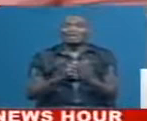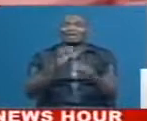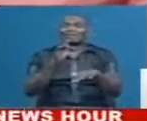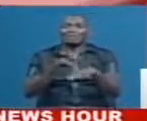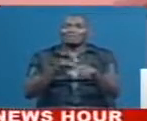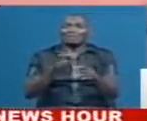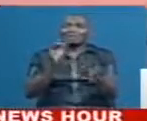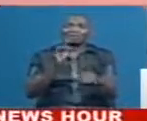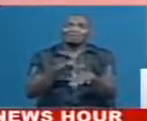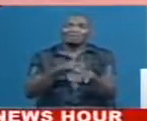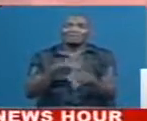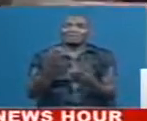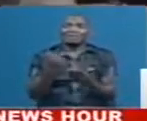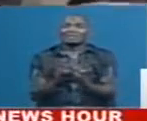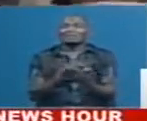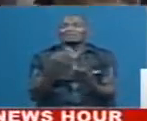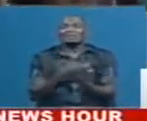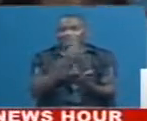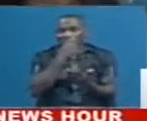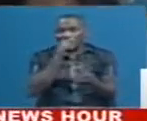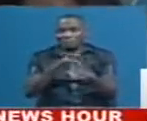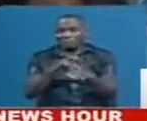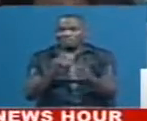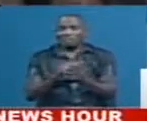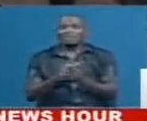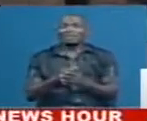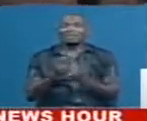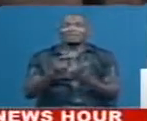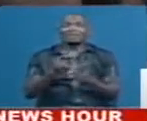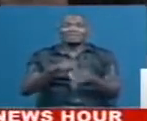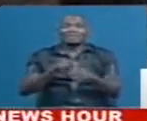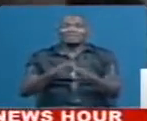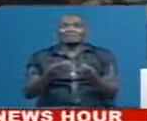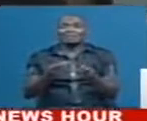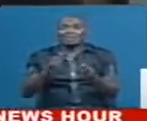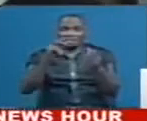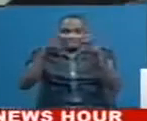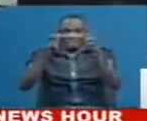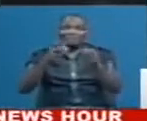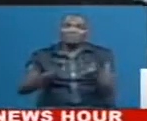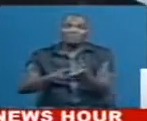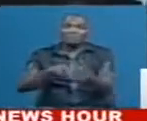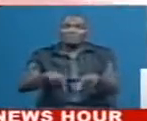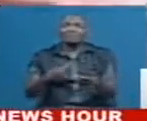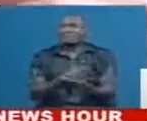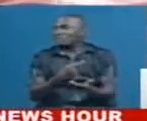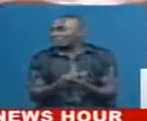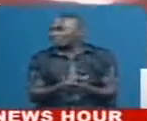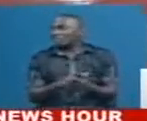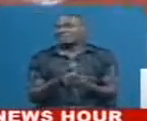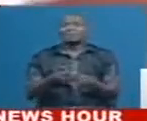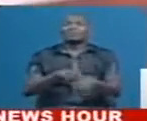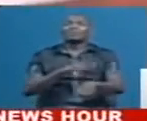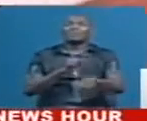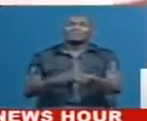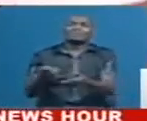the financial sector of the economy. The effect is that the turnaround time for land title registration in Ghana takes a long